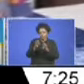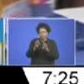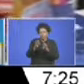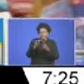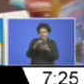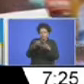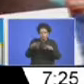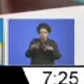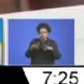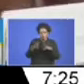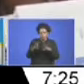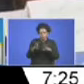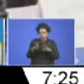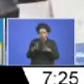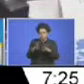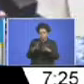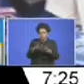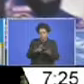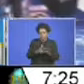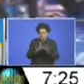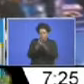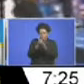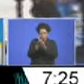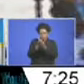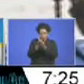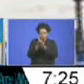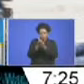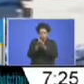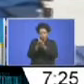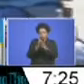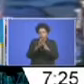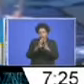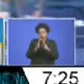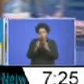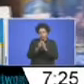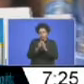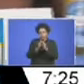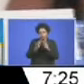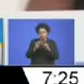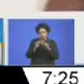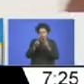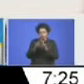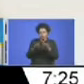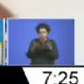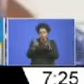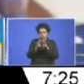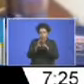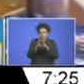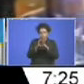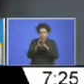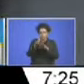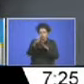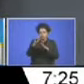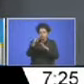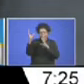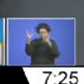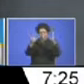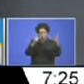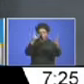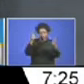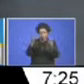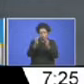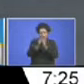of lending a helping hand to top Junkanoo groups and closing out its 30th anniversary celebrations with